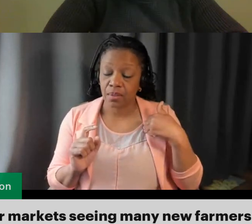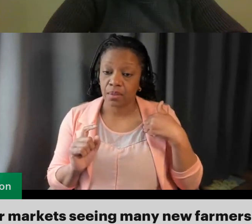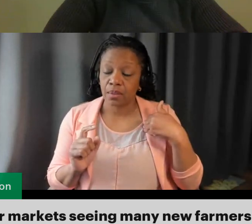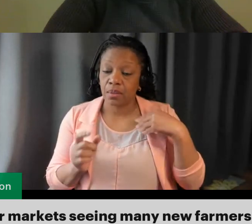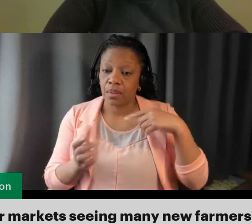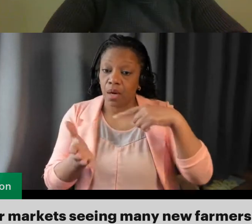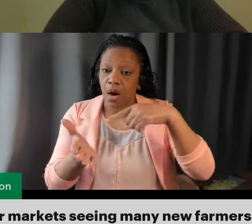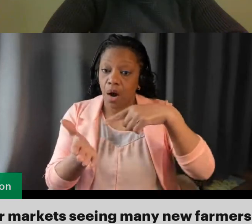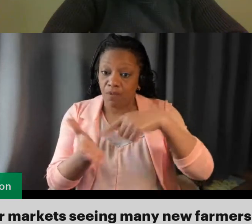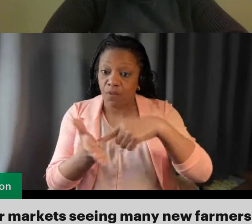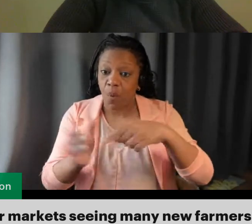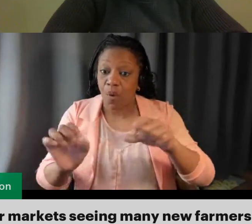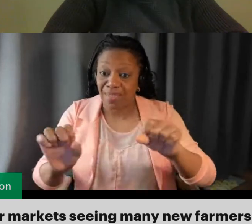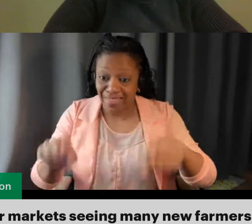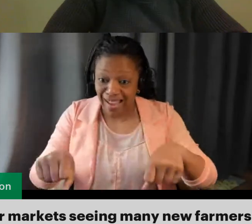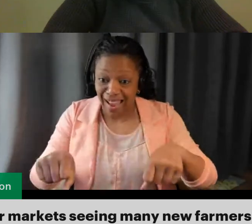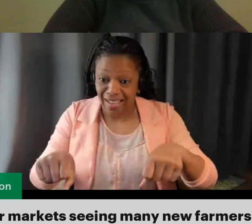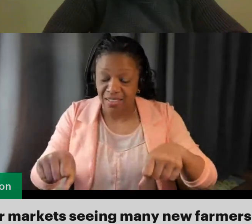to become